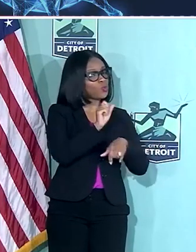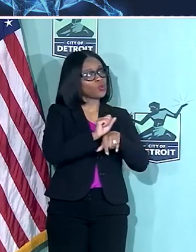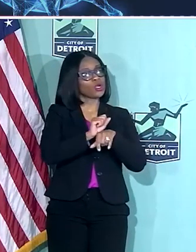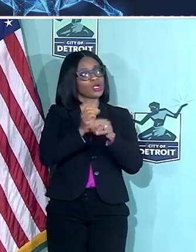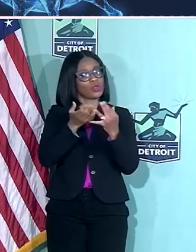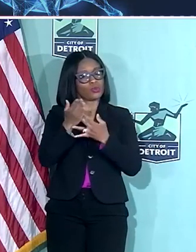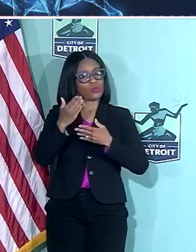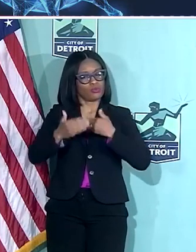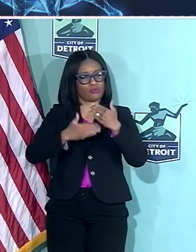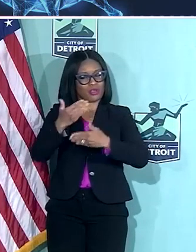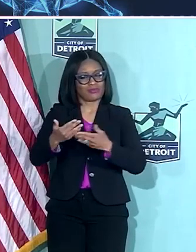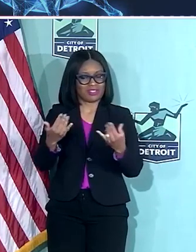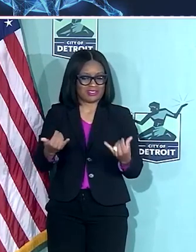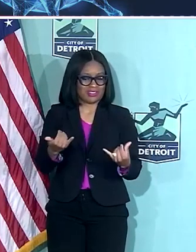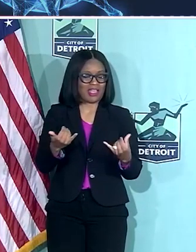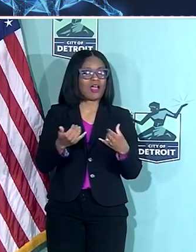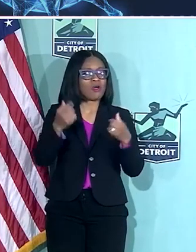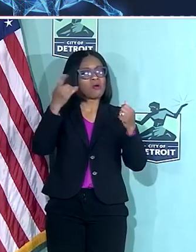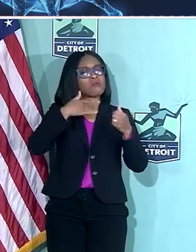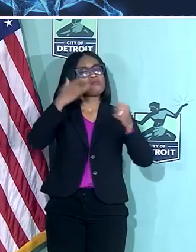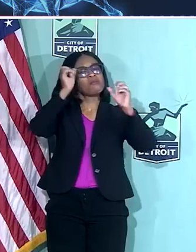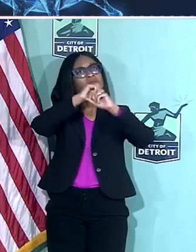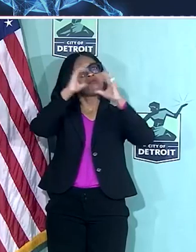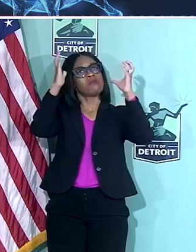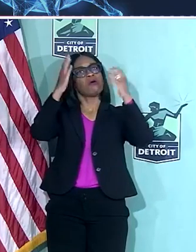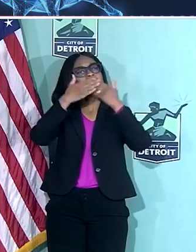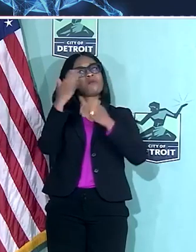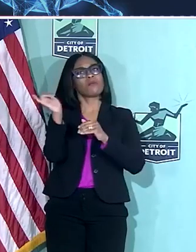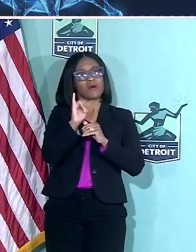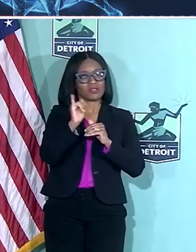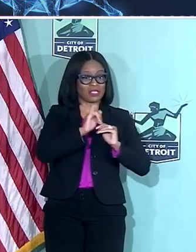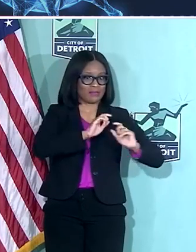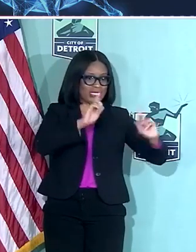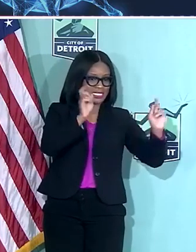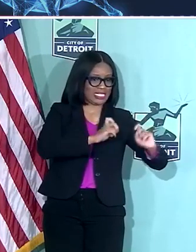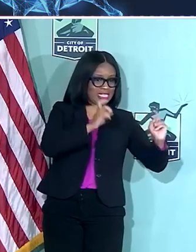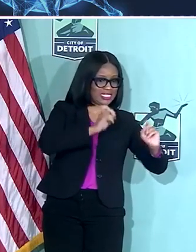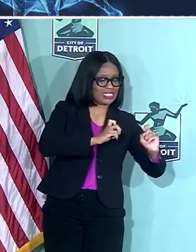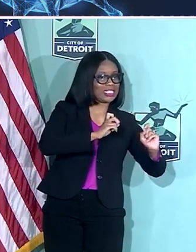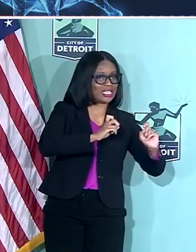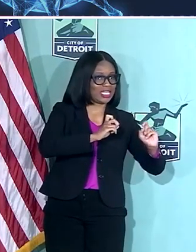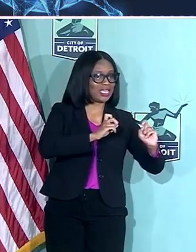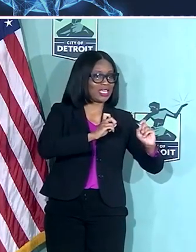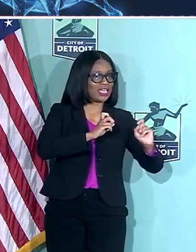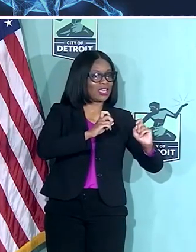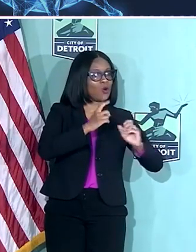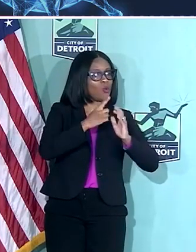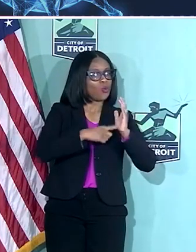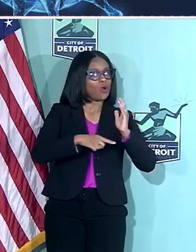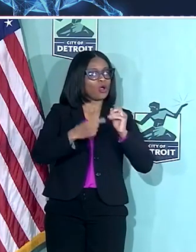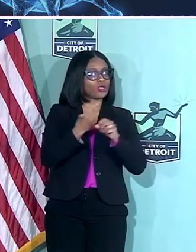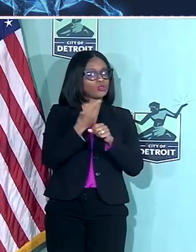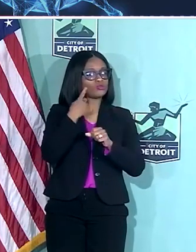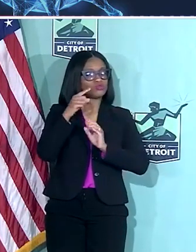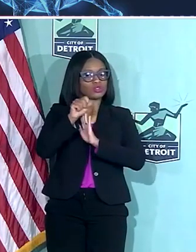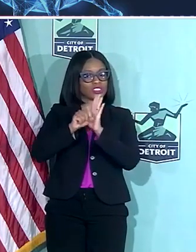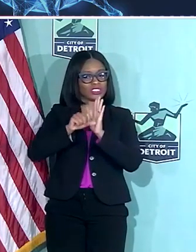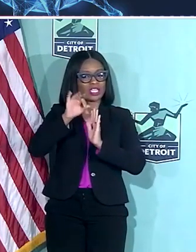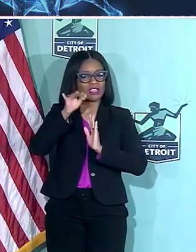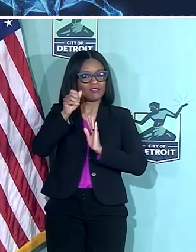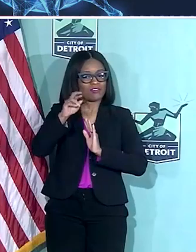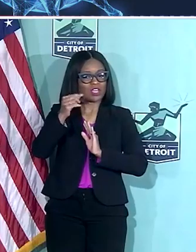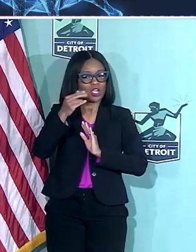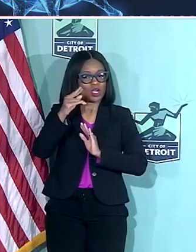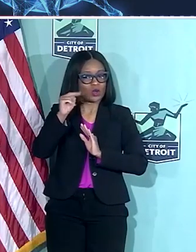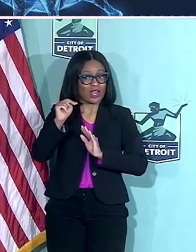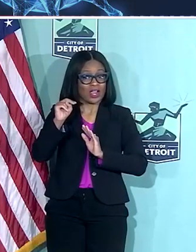process right now, and we envision something similar to the testing protocol that's used at the State Fair, where people would sign up for a time,